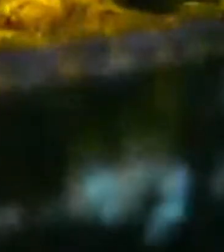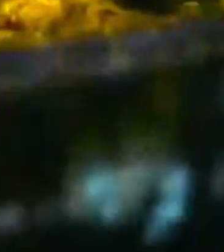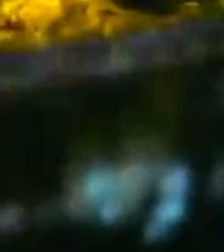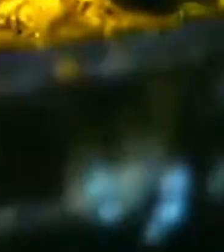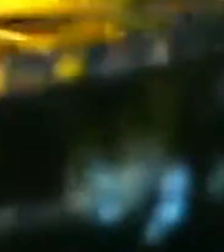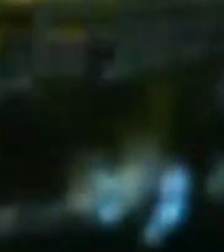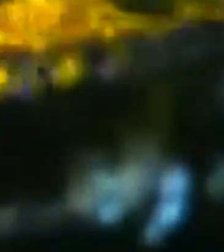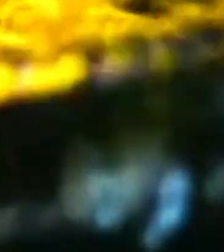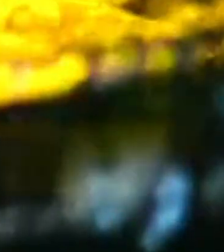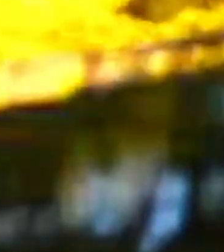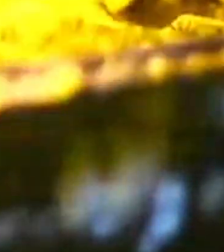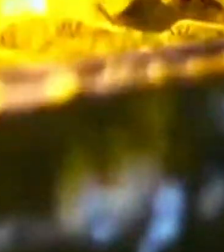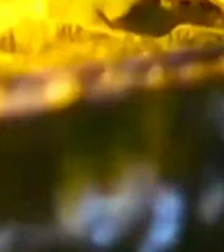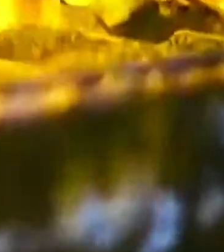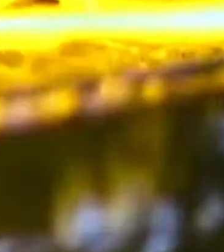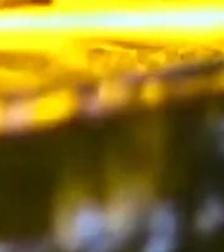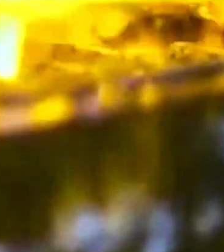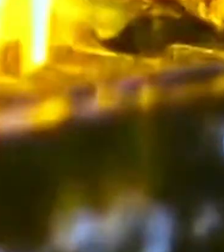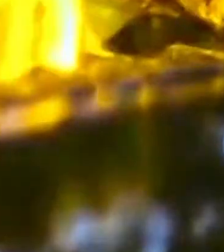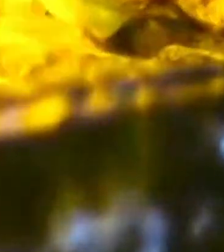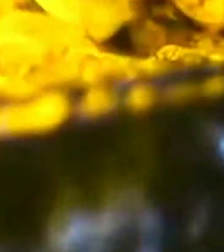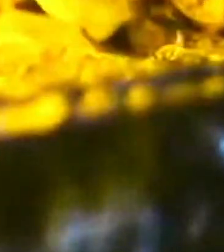palate.